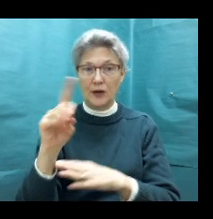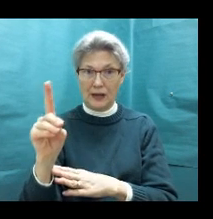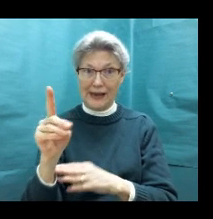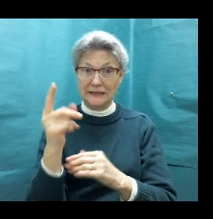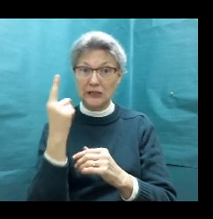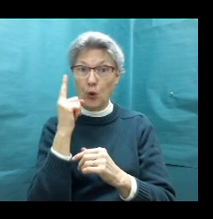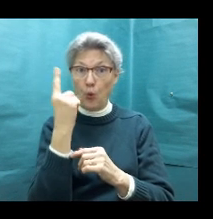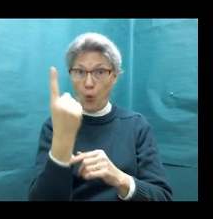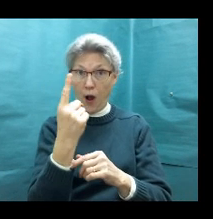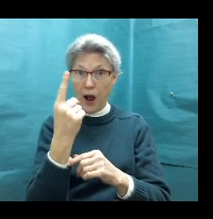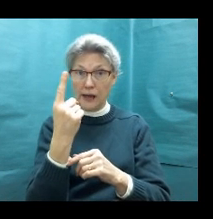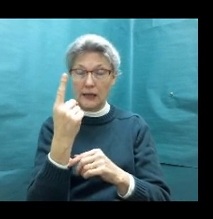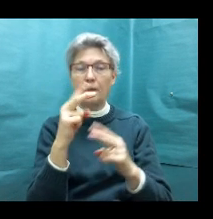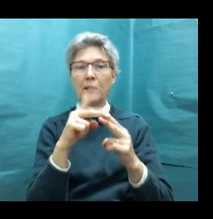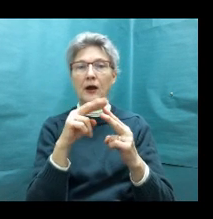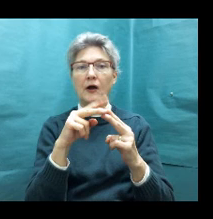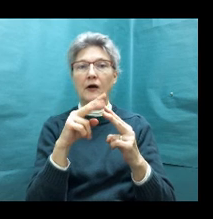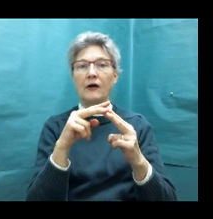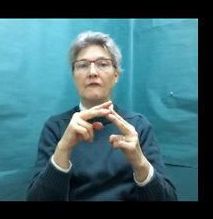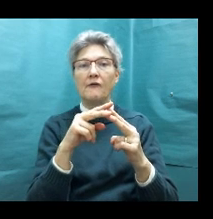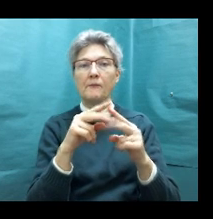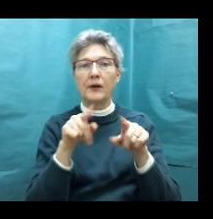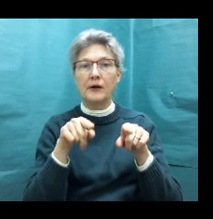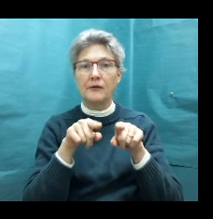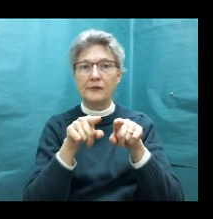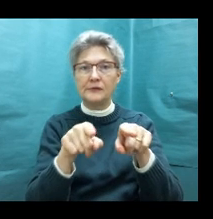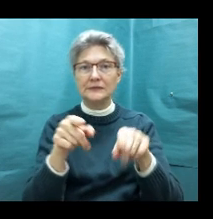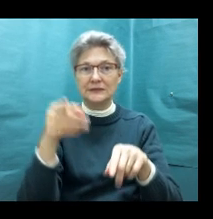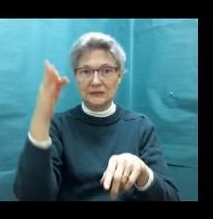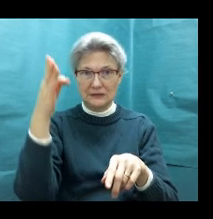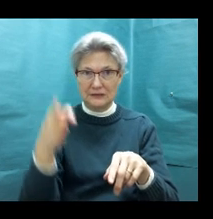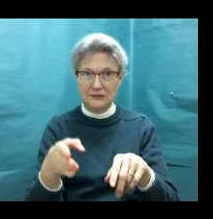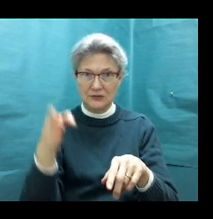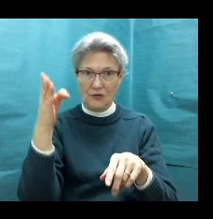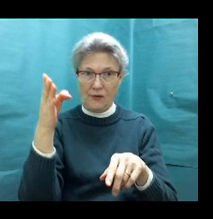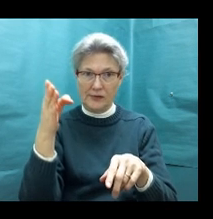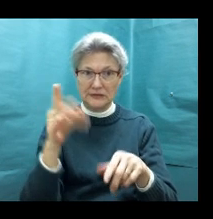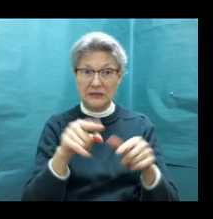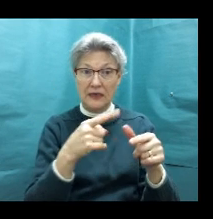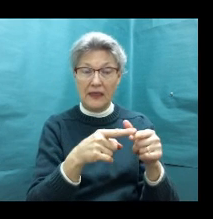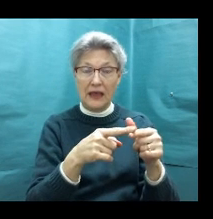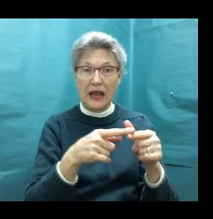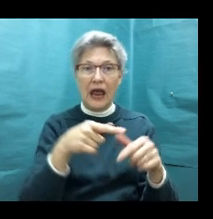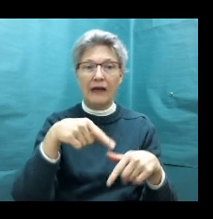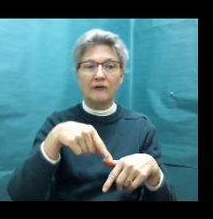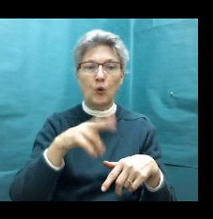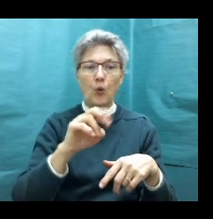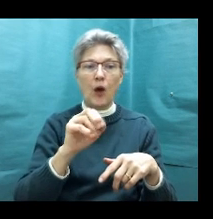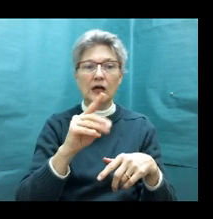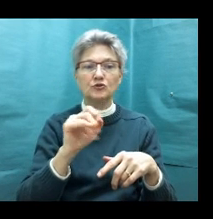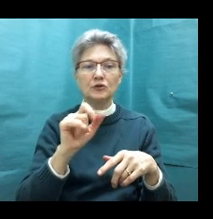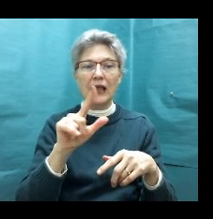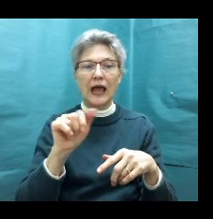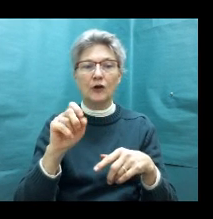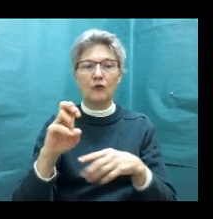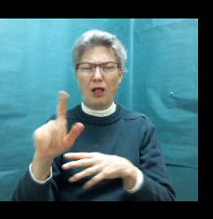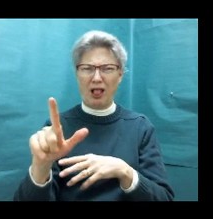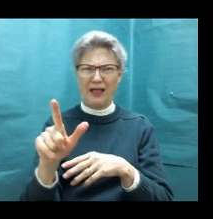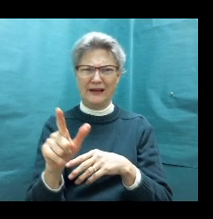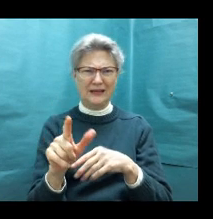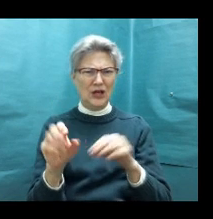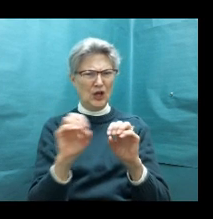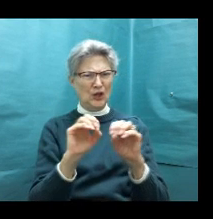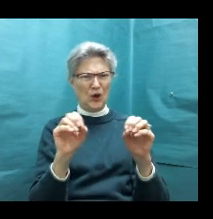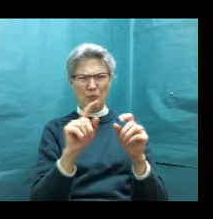see 1 pair of parallel sides. Then down here, I labeled it quadrilateral. I couldn't get any